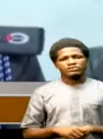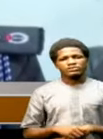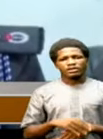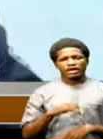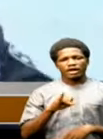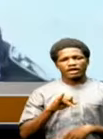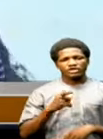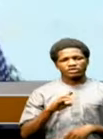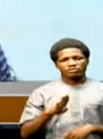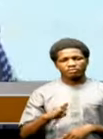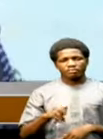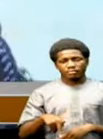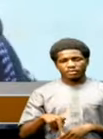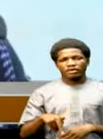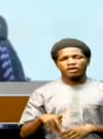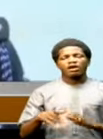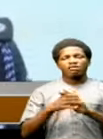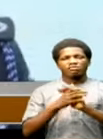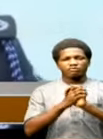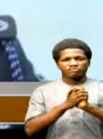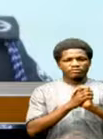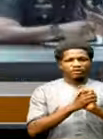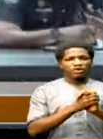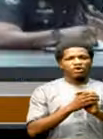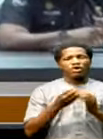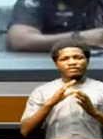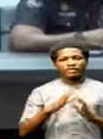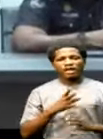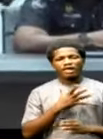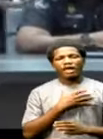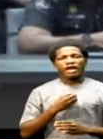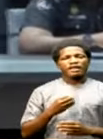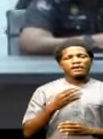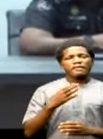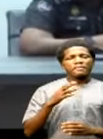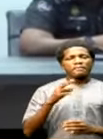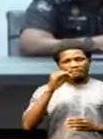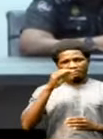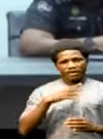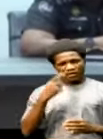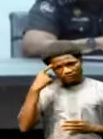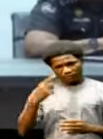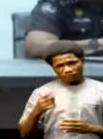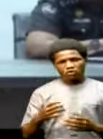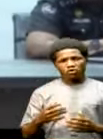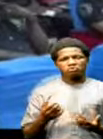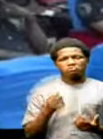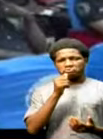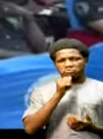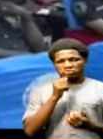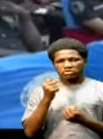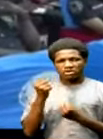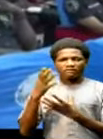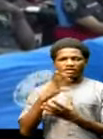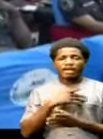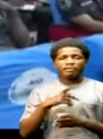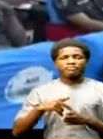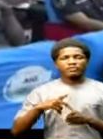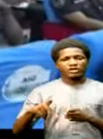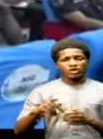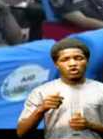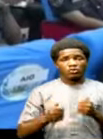Kali Baba applauded officers and men for their resilience, sacrifices, and professionalism, which ensured